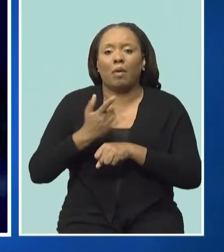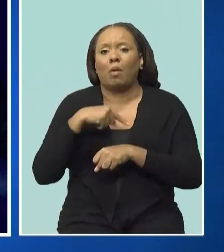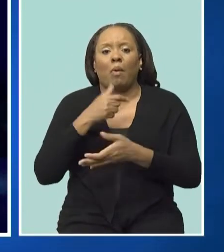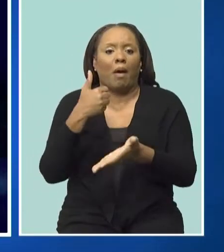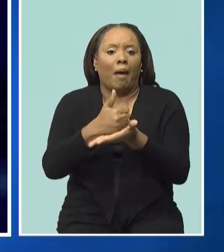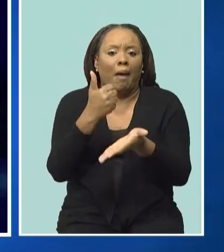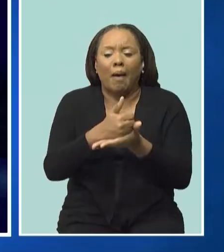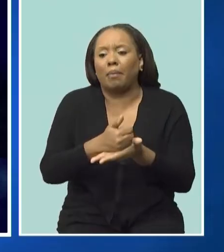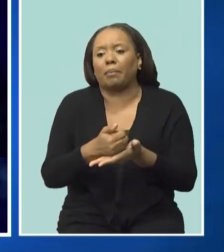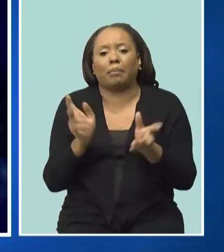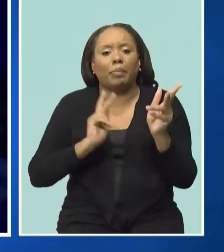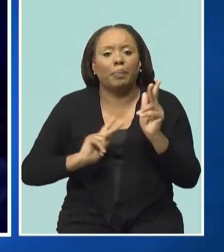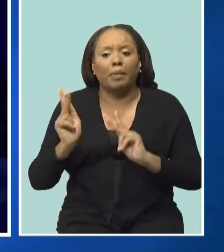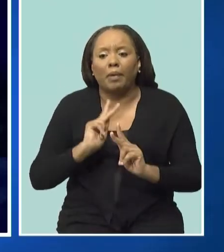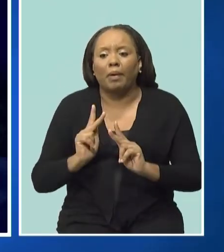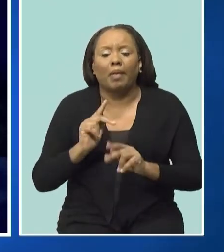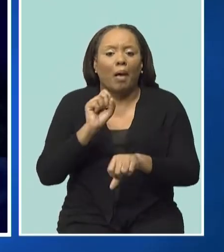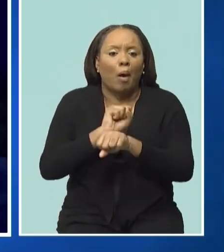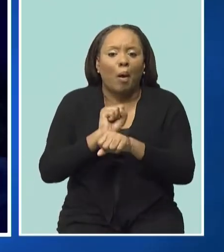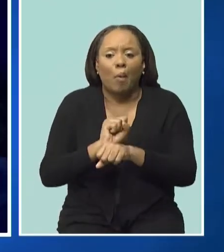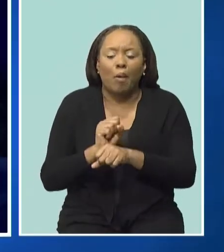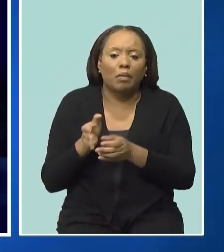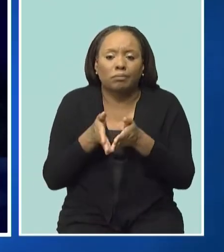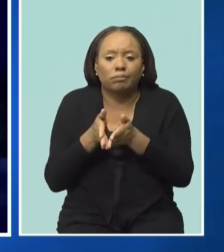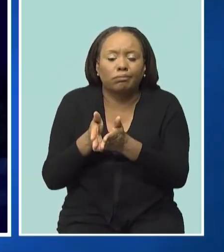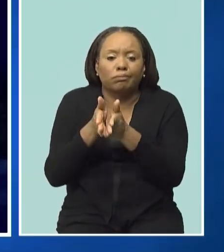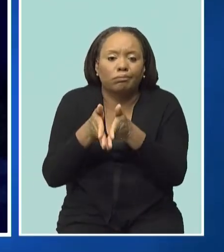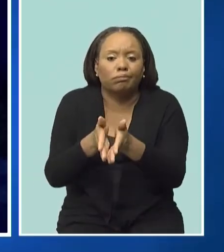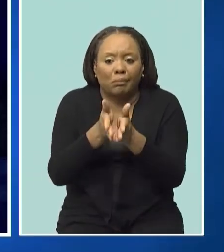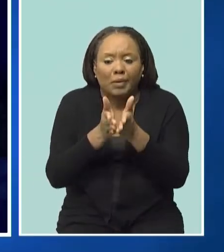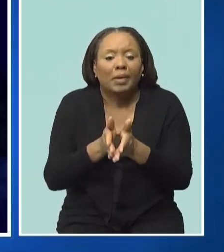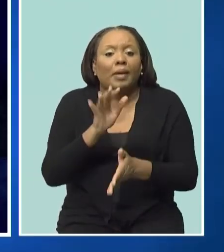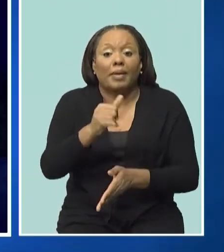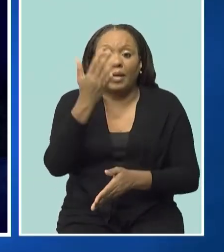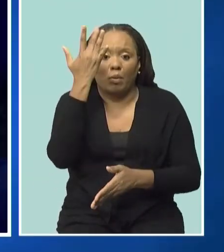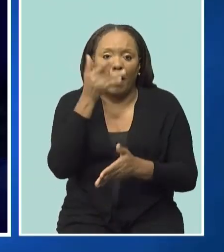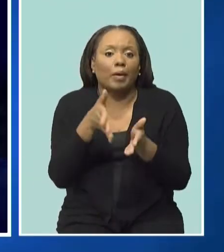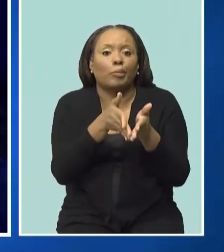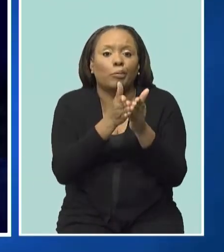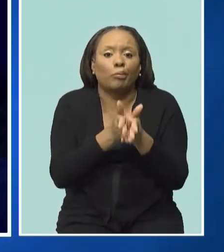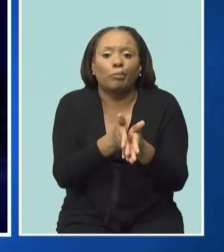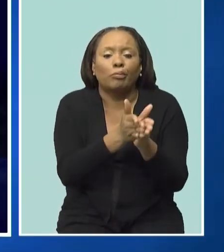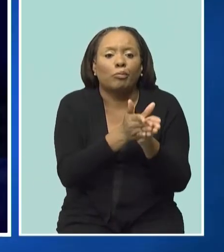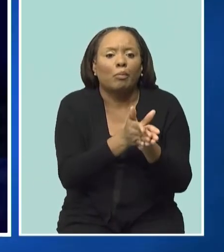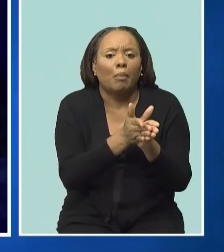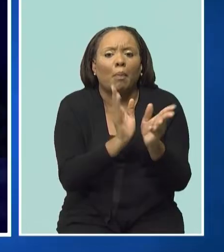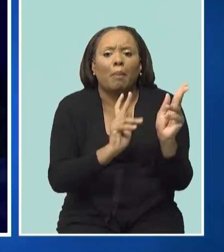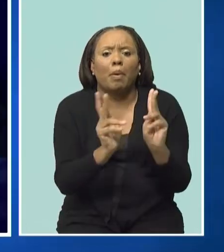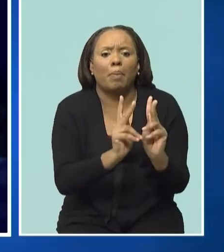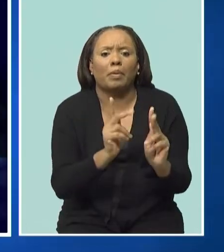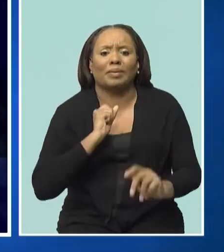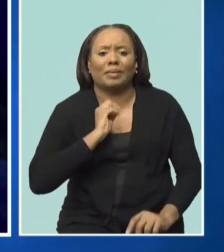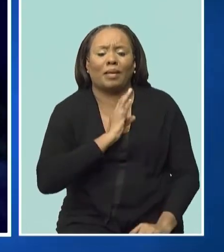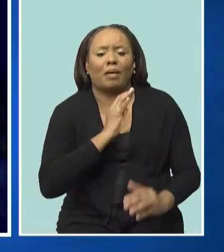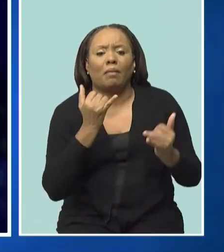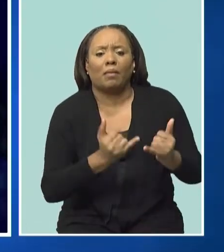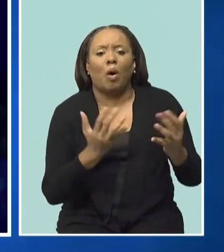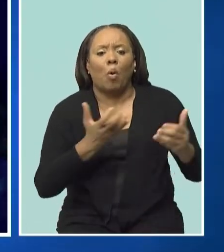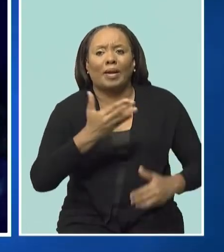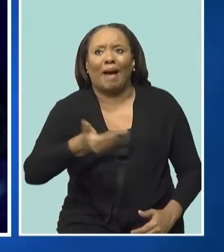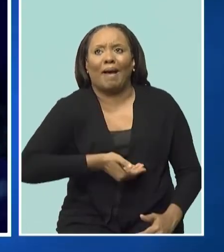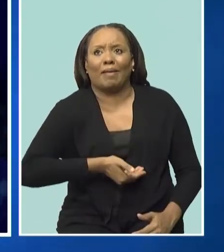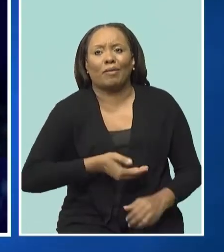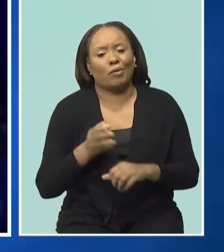Even those ones that are not even coming to Barbados are still looking and recruiting